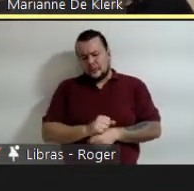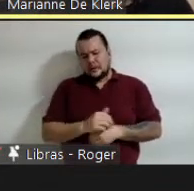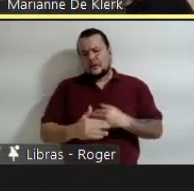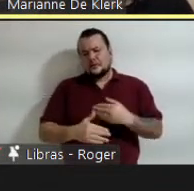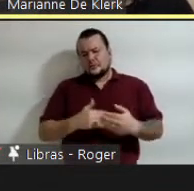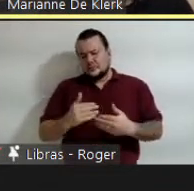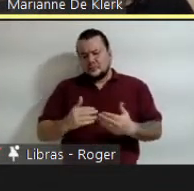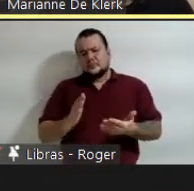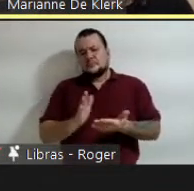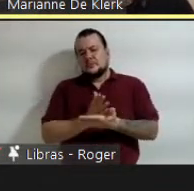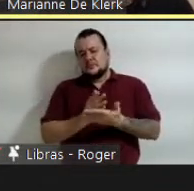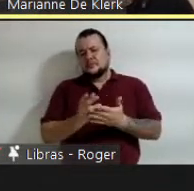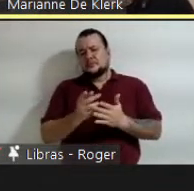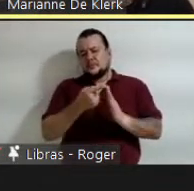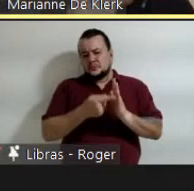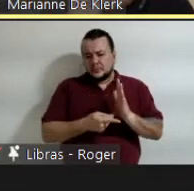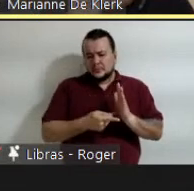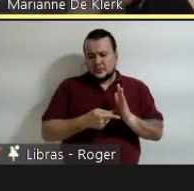sector